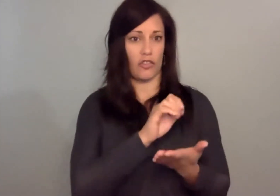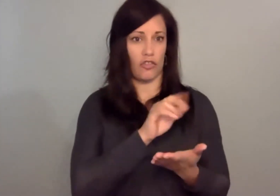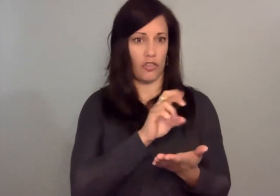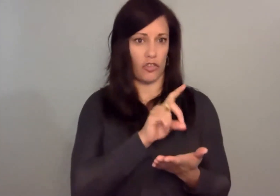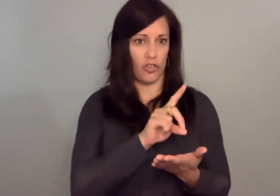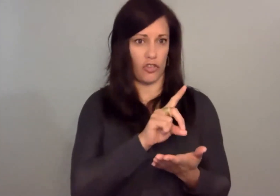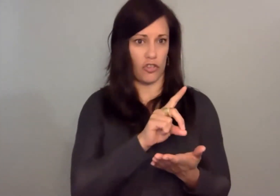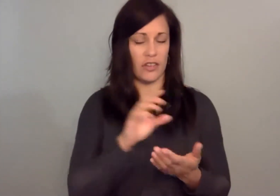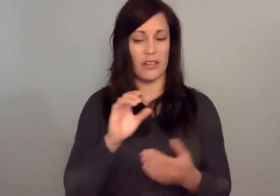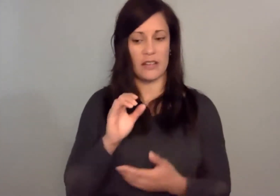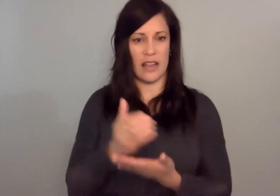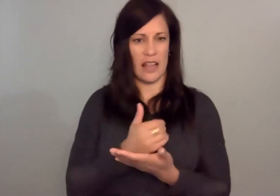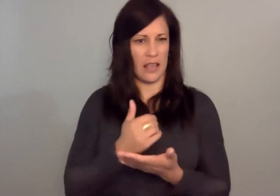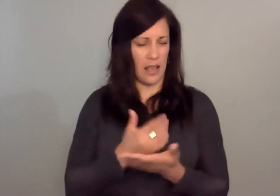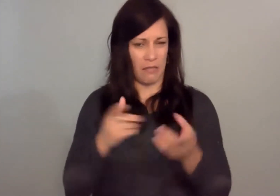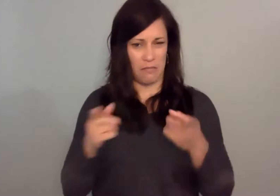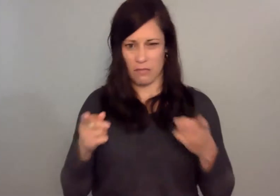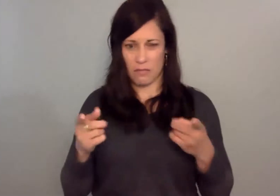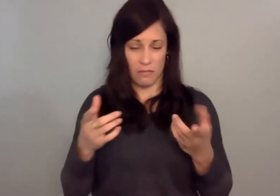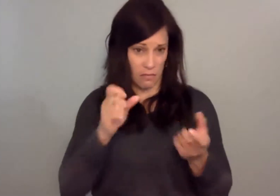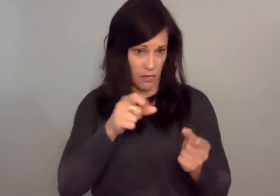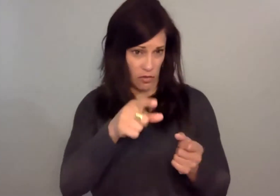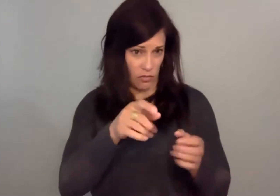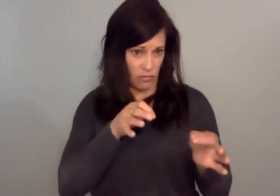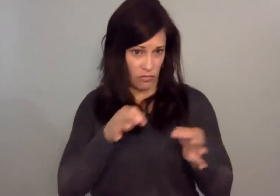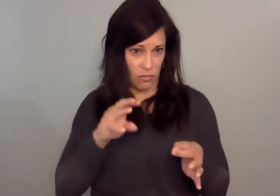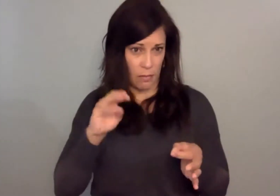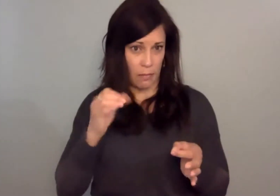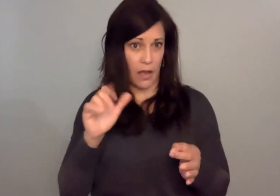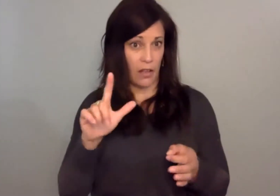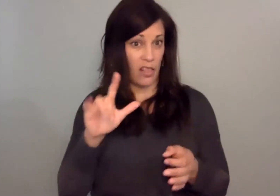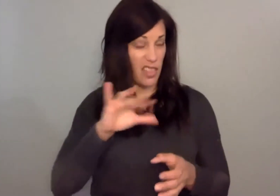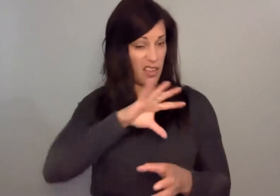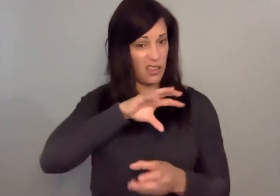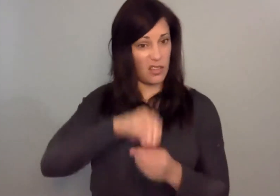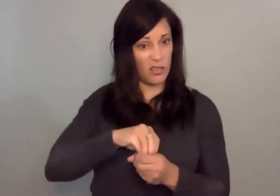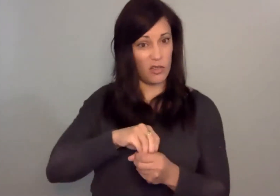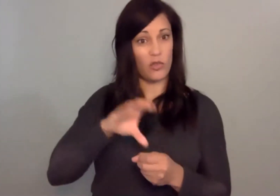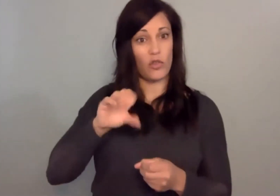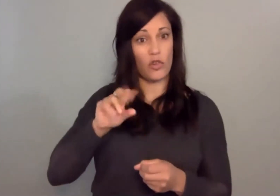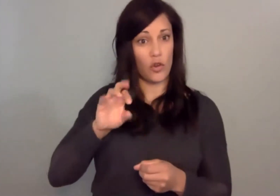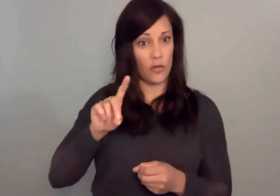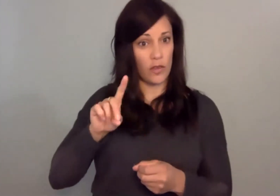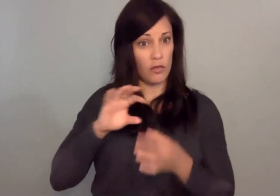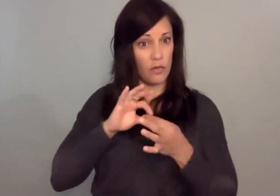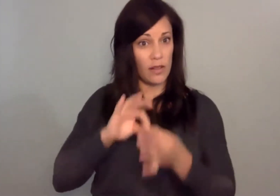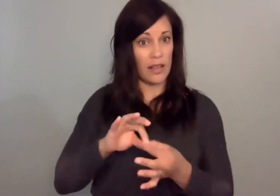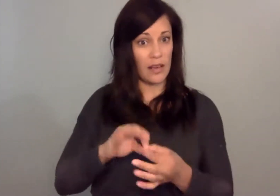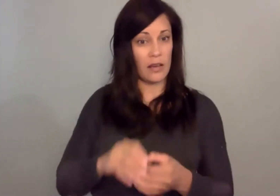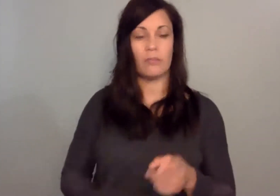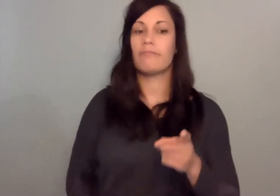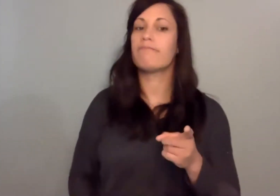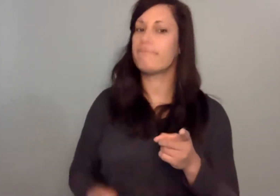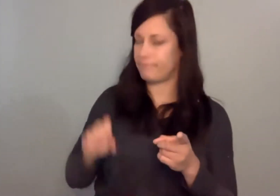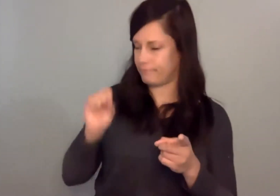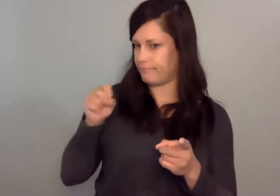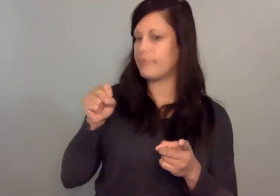little bit, and whether contributed income also includes COVID-related grant income? It does, Sarah.